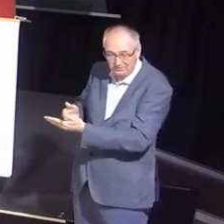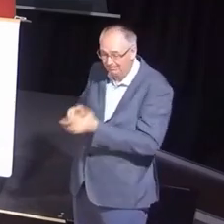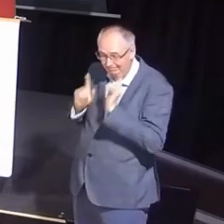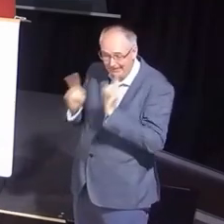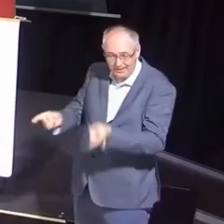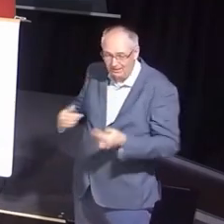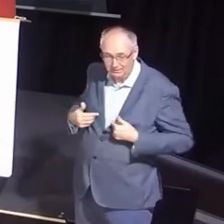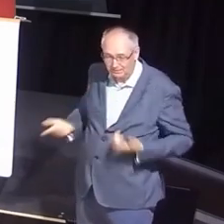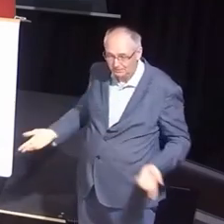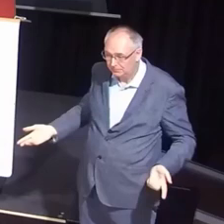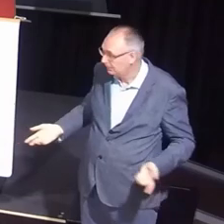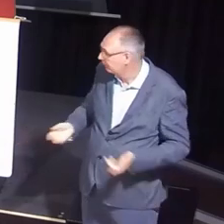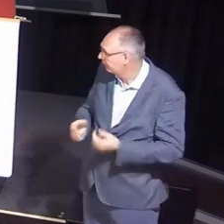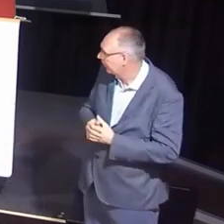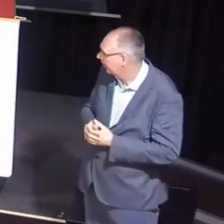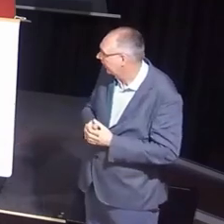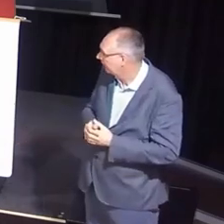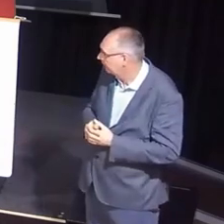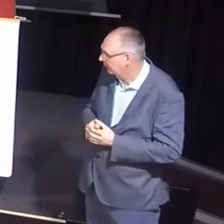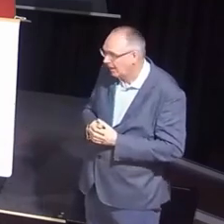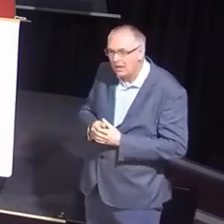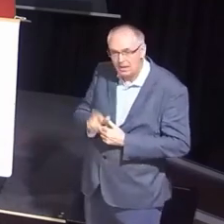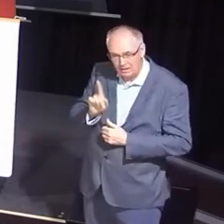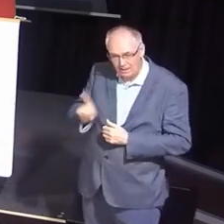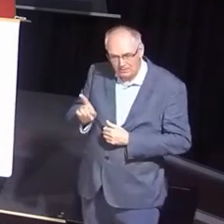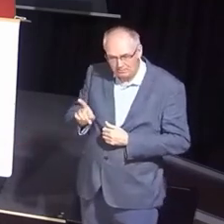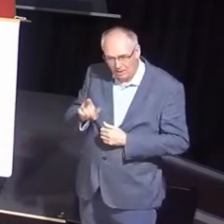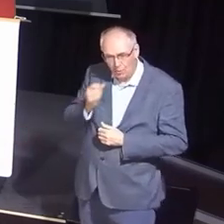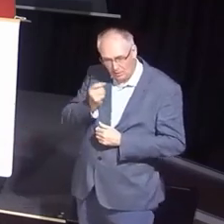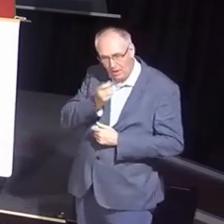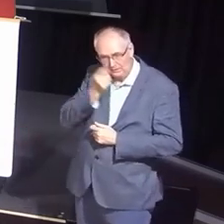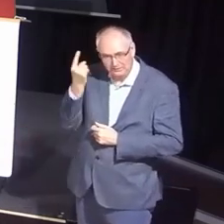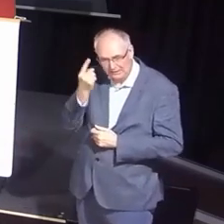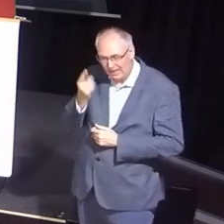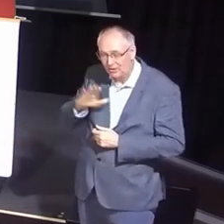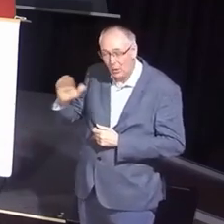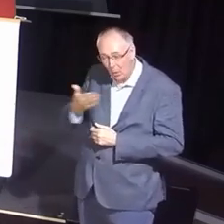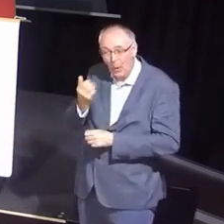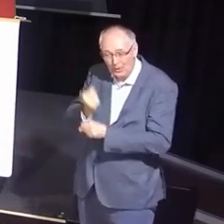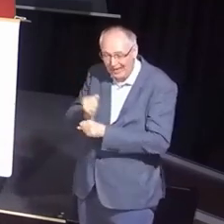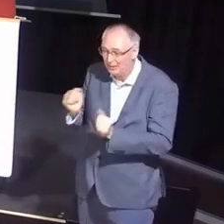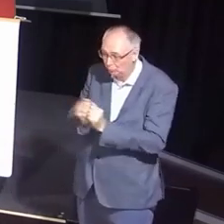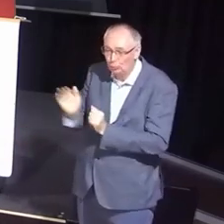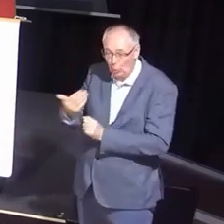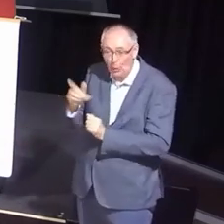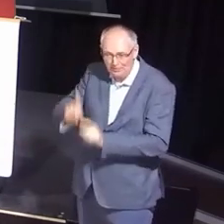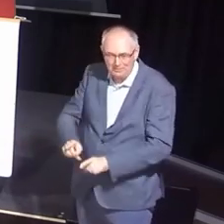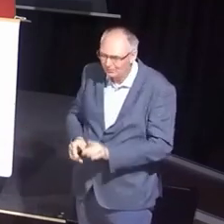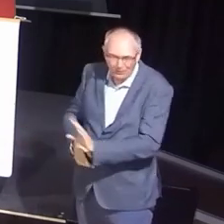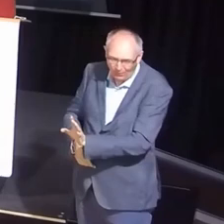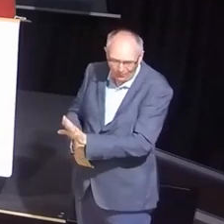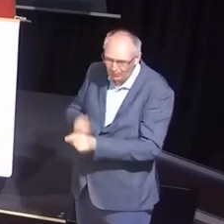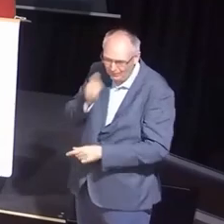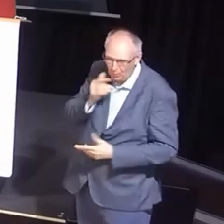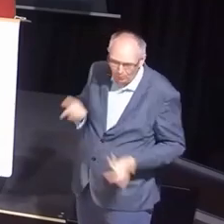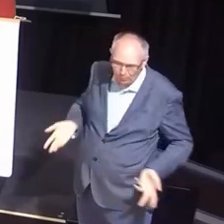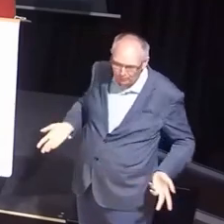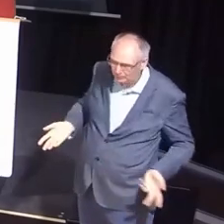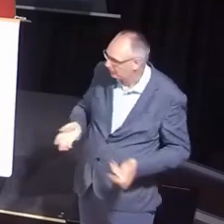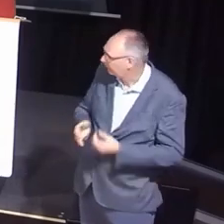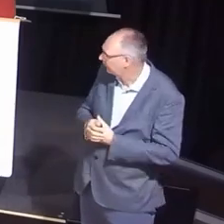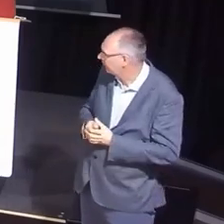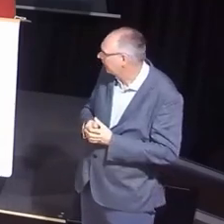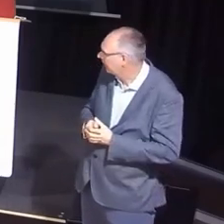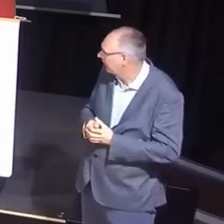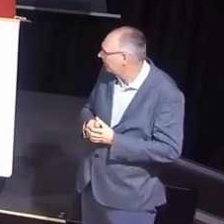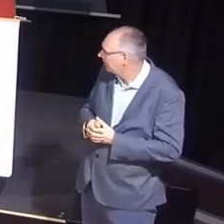You know, but we understand at the same time, some games aren't for everybody. And that's something that everybody on the stage, we fully understand. There are,